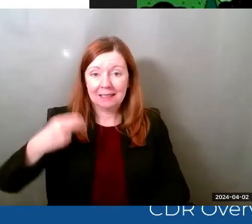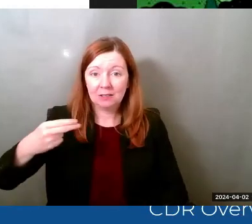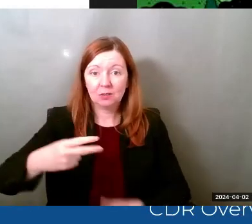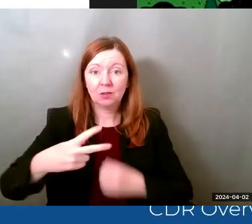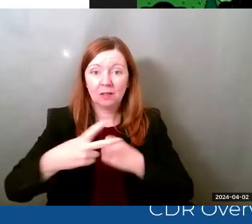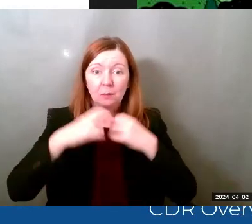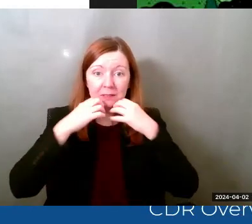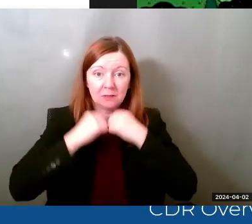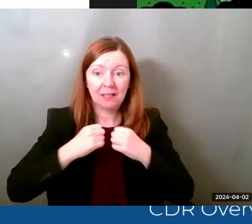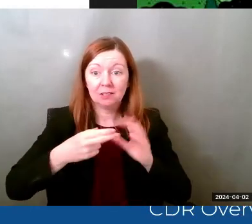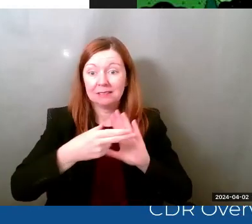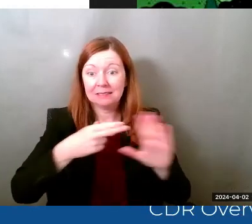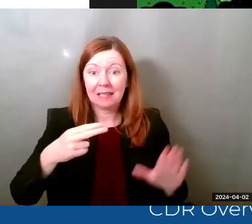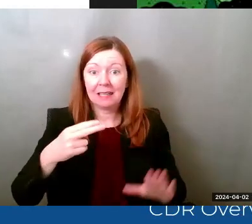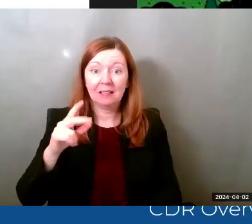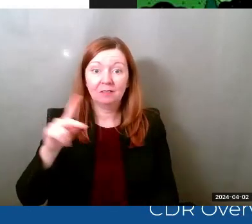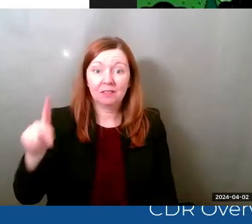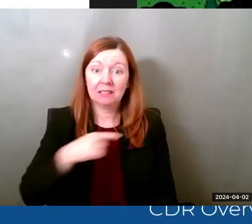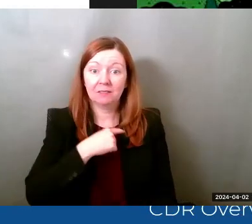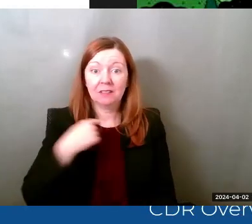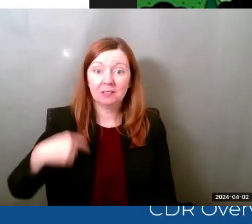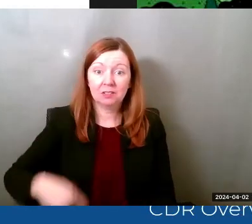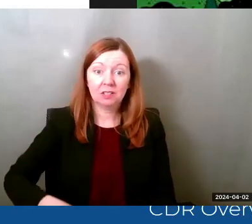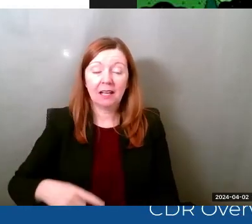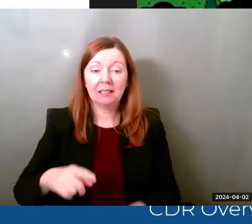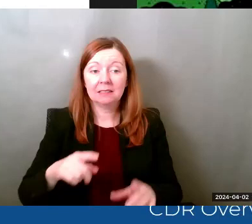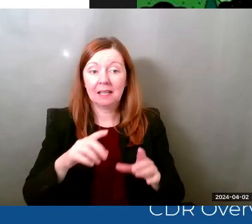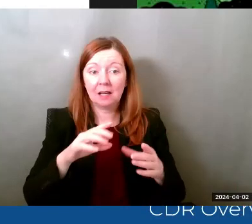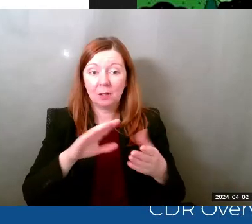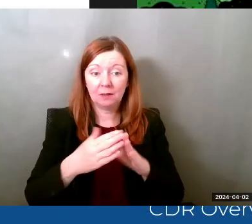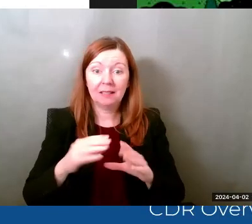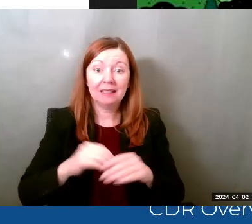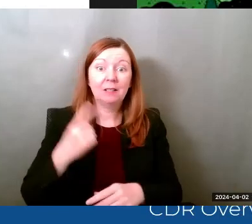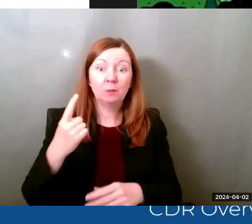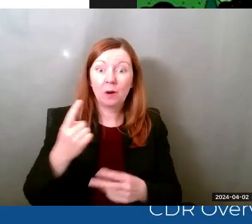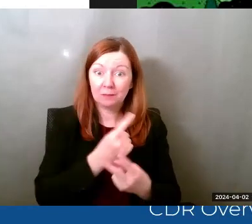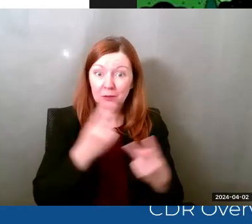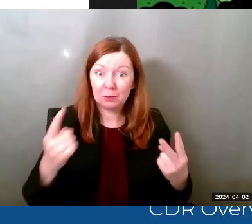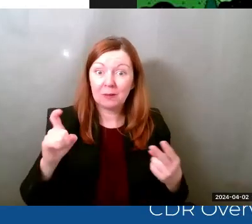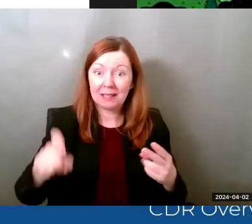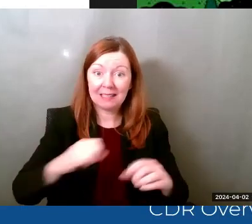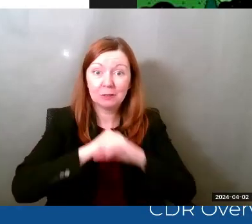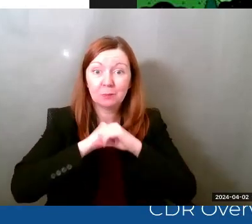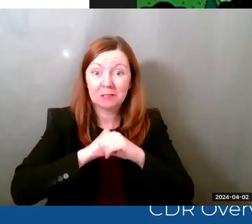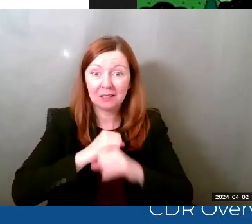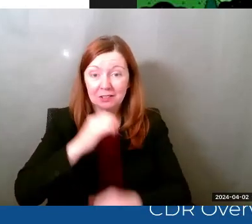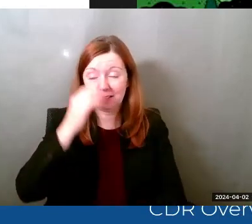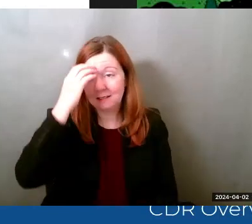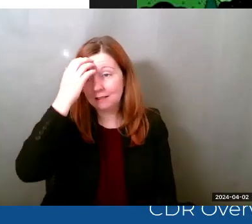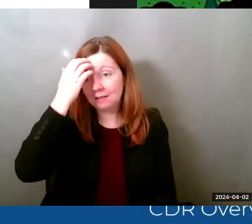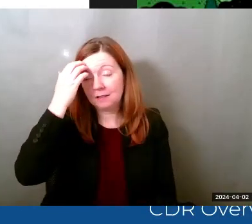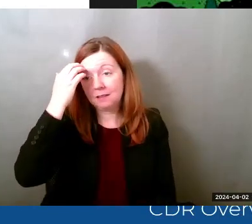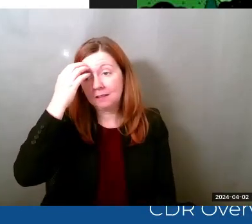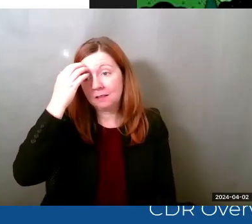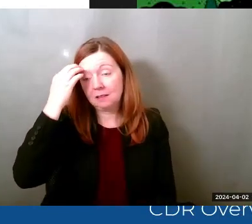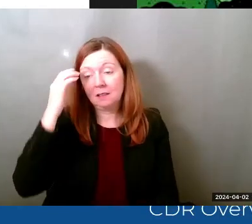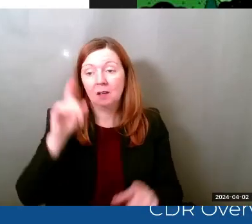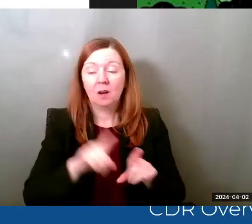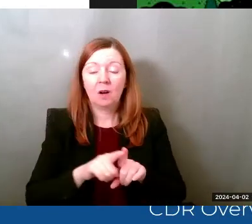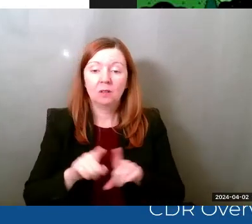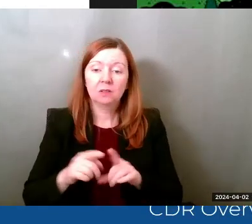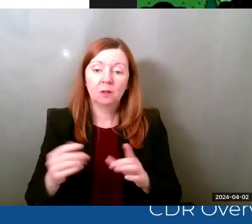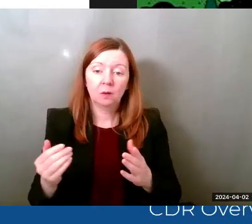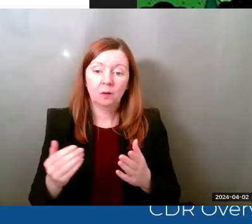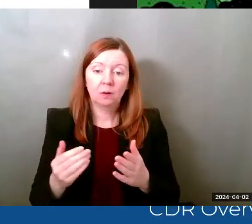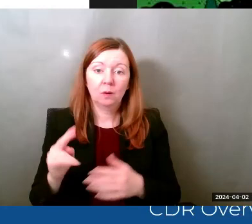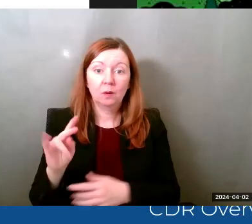Philadelphia's Chinatown as one of 2 Chinatowns in the United States in need of protecting? There also is a